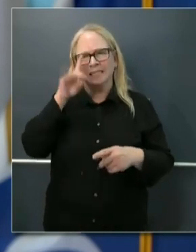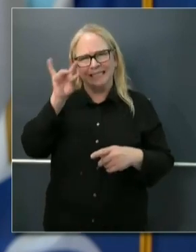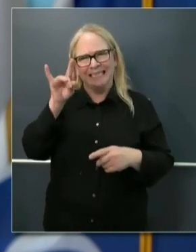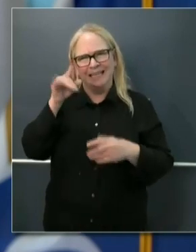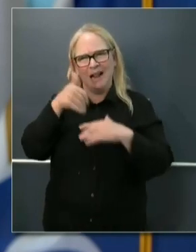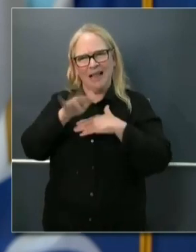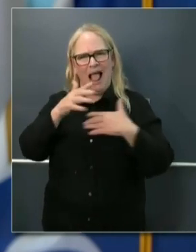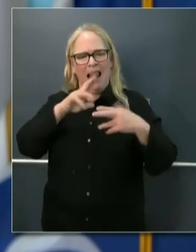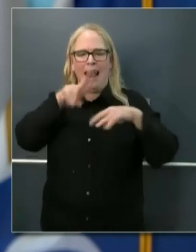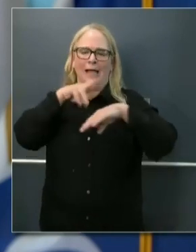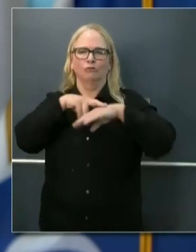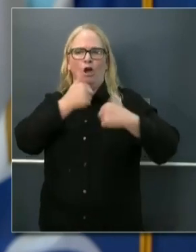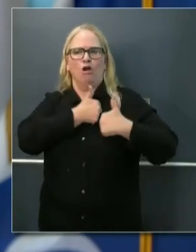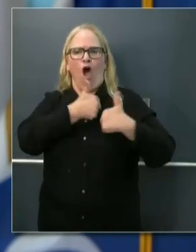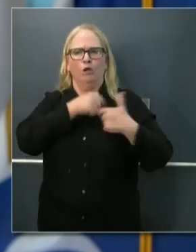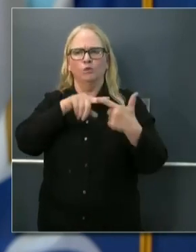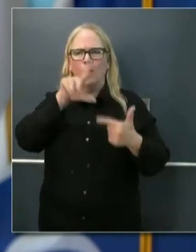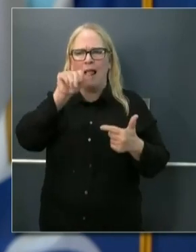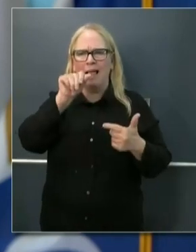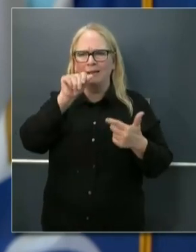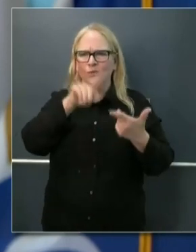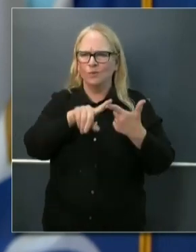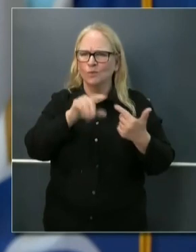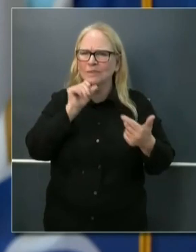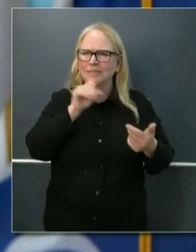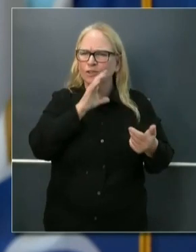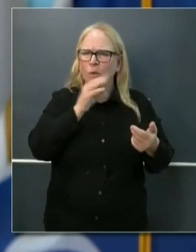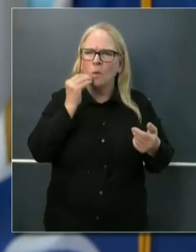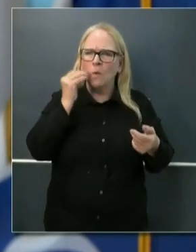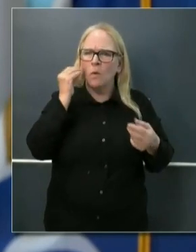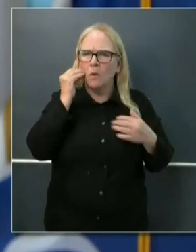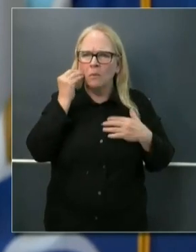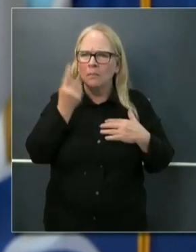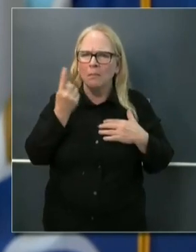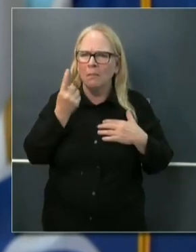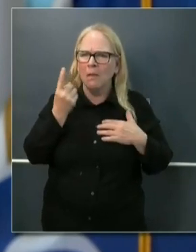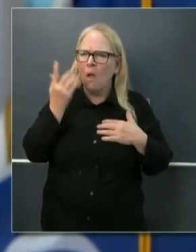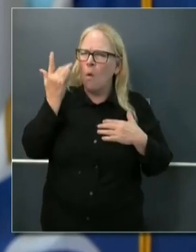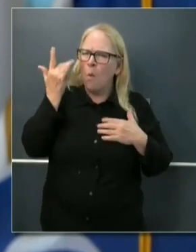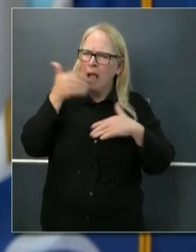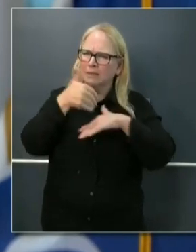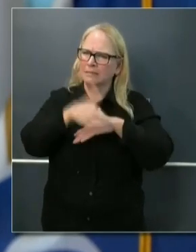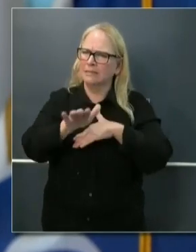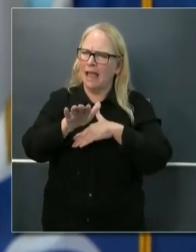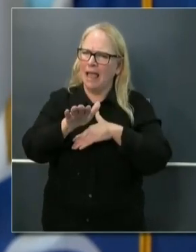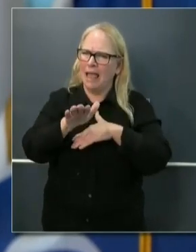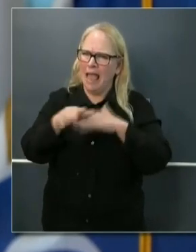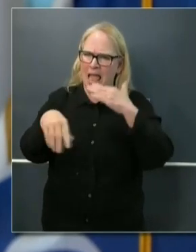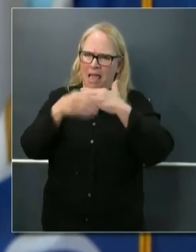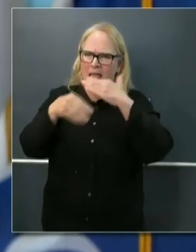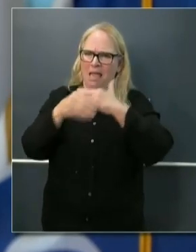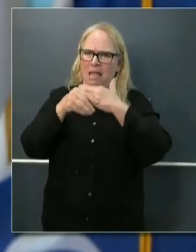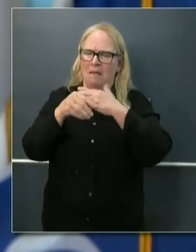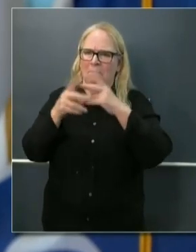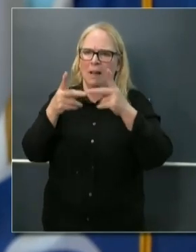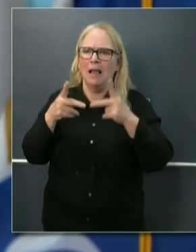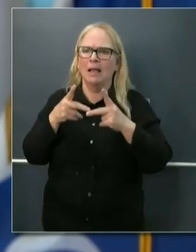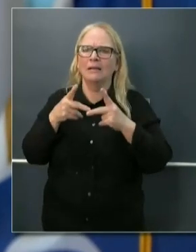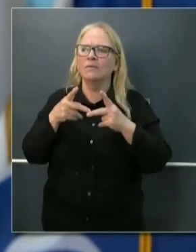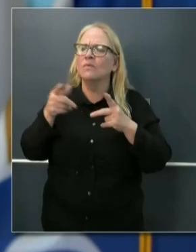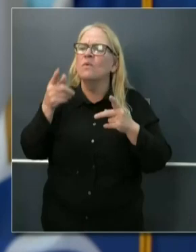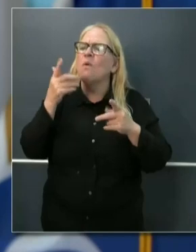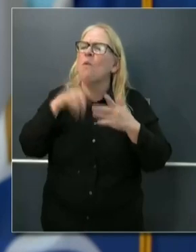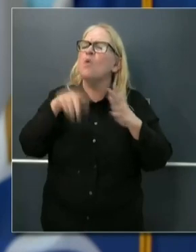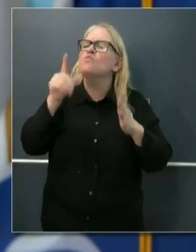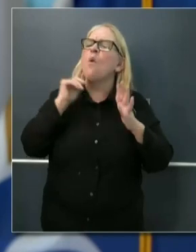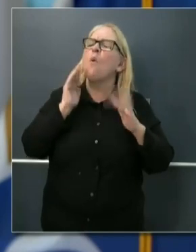Can you talk about that deployment, talk about what the criteria are for deployment to additional sites, and talk about what you hope them to